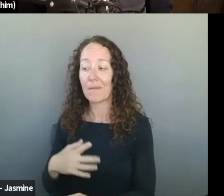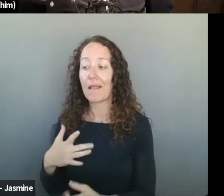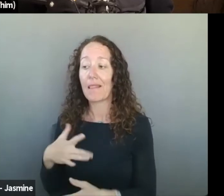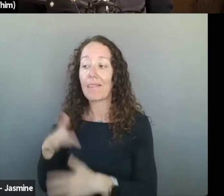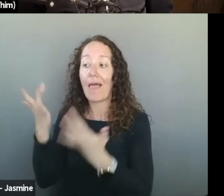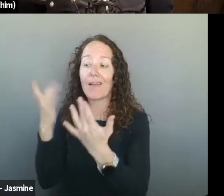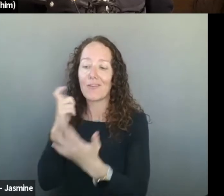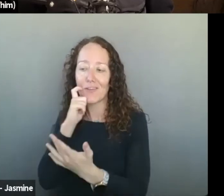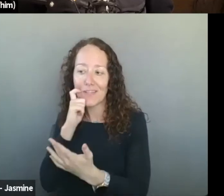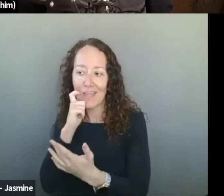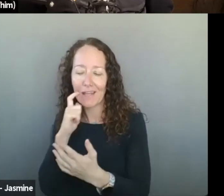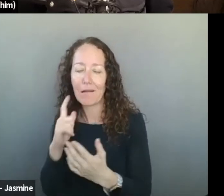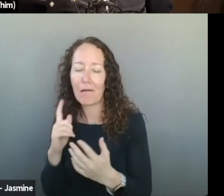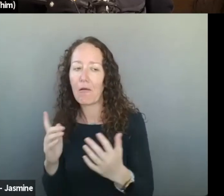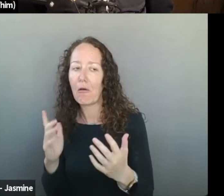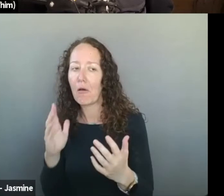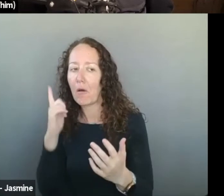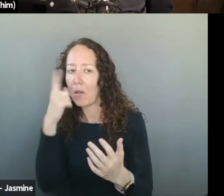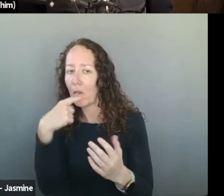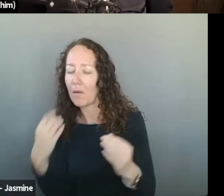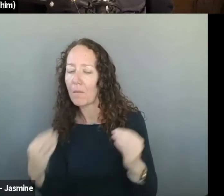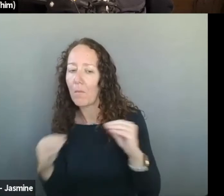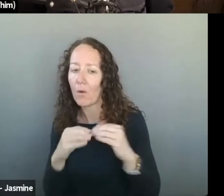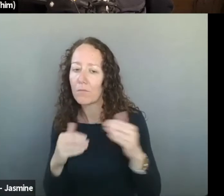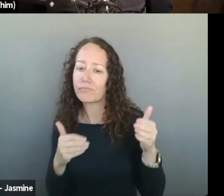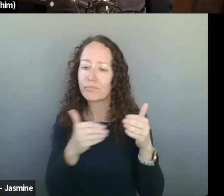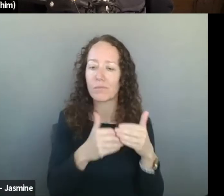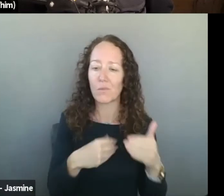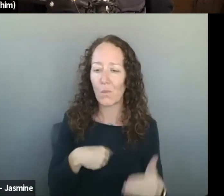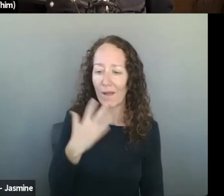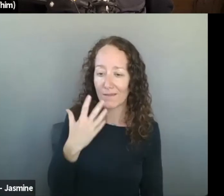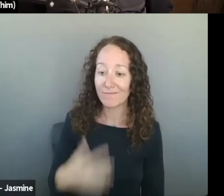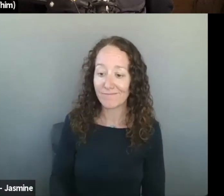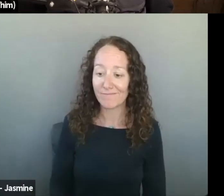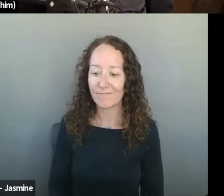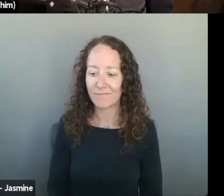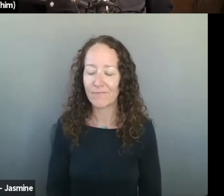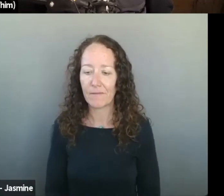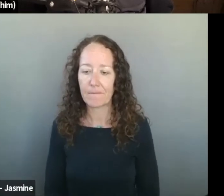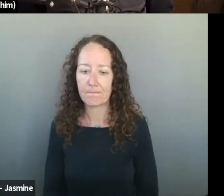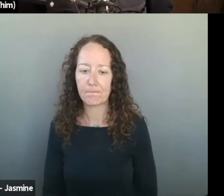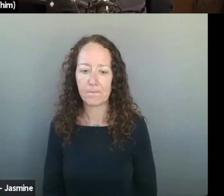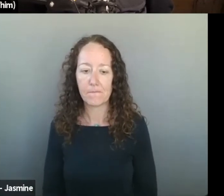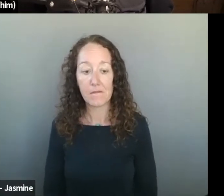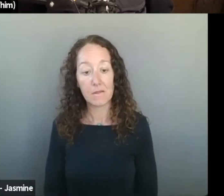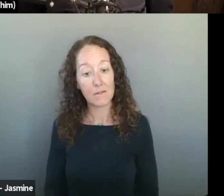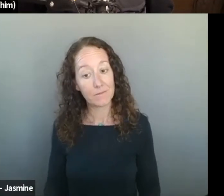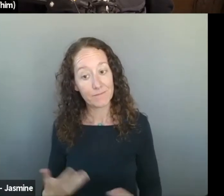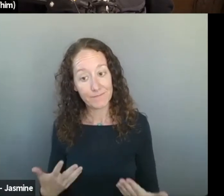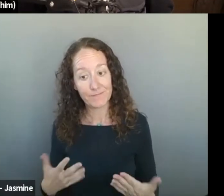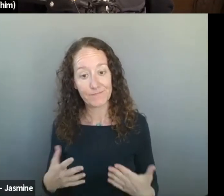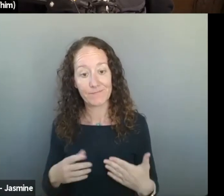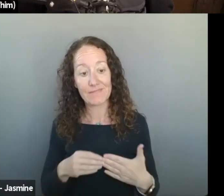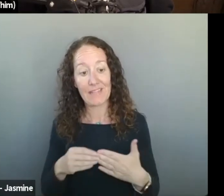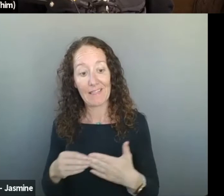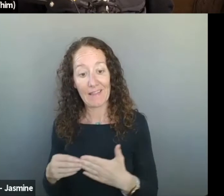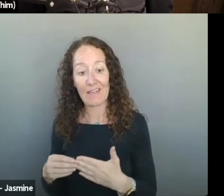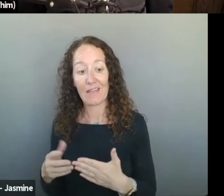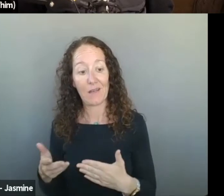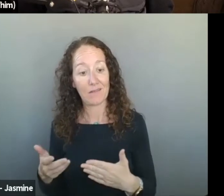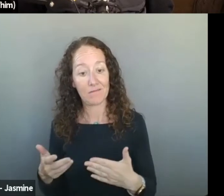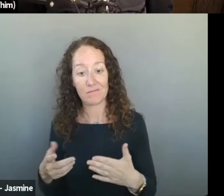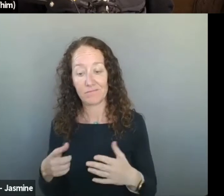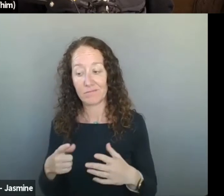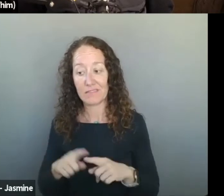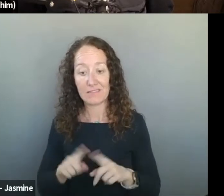closer proximity to whiteness. So leaning away from charismatic leadership gives us an